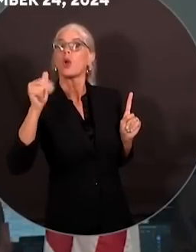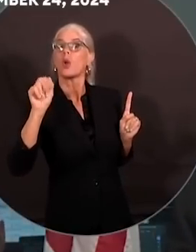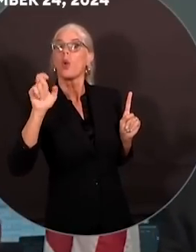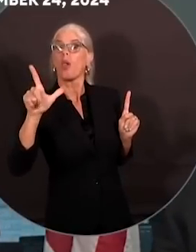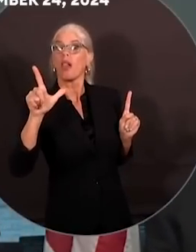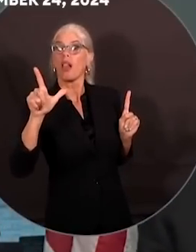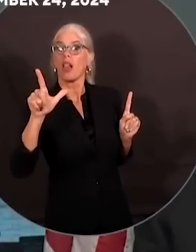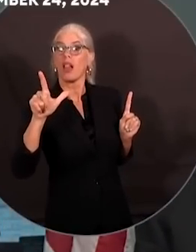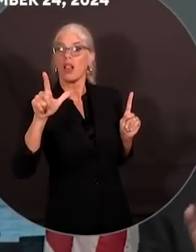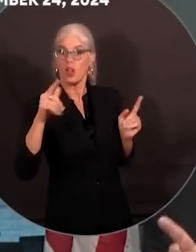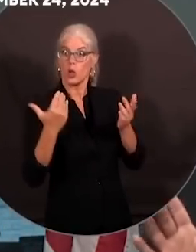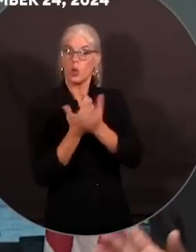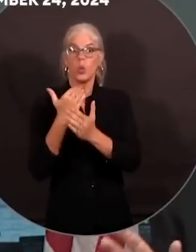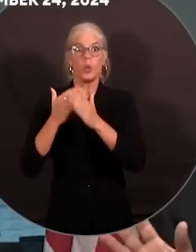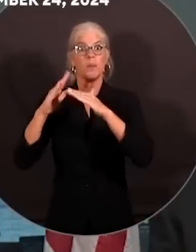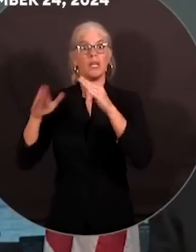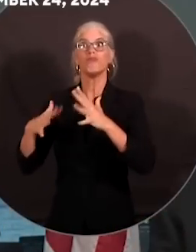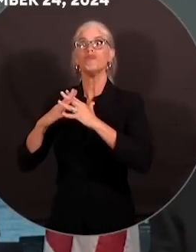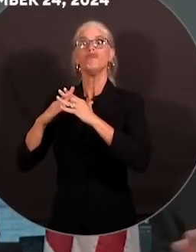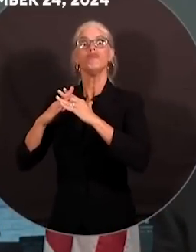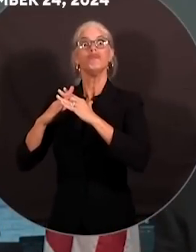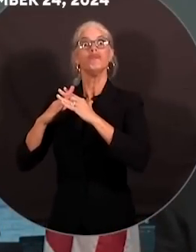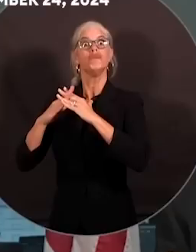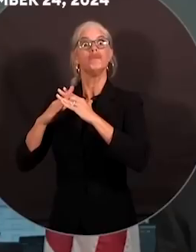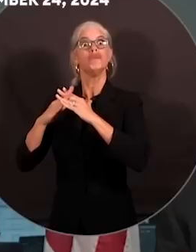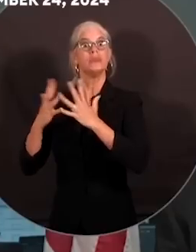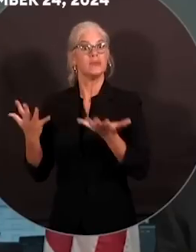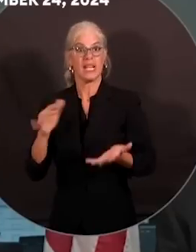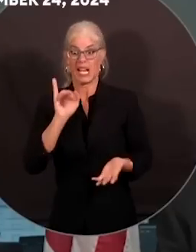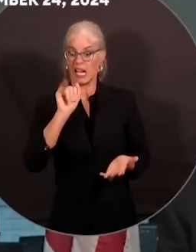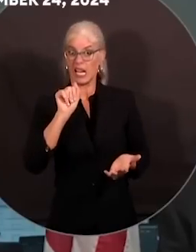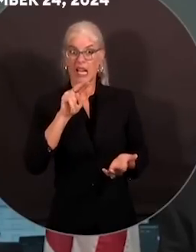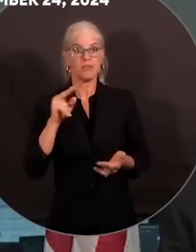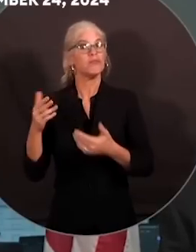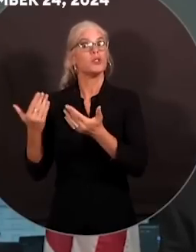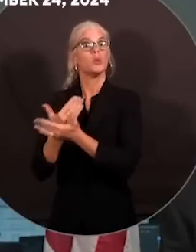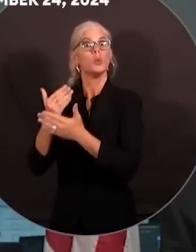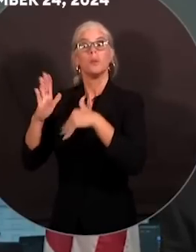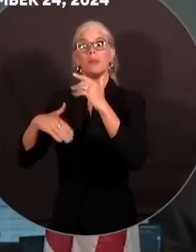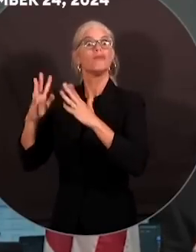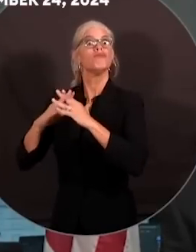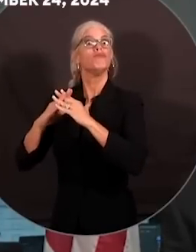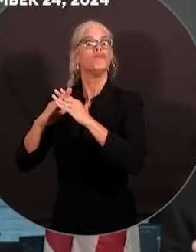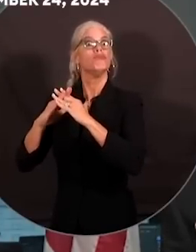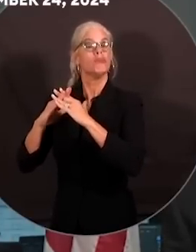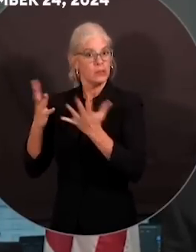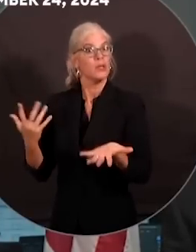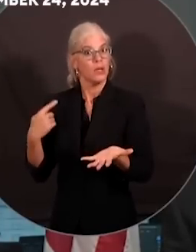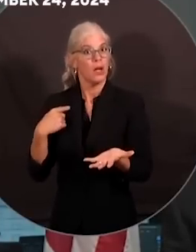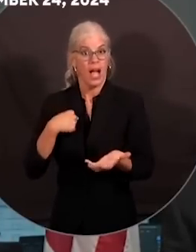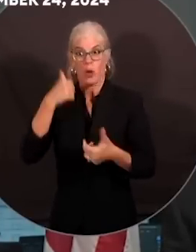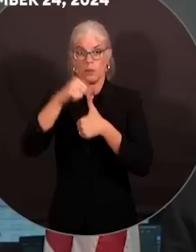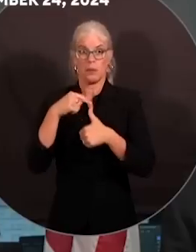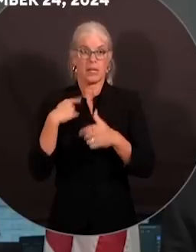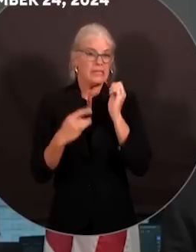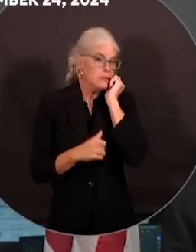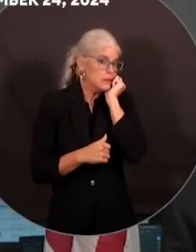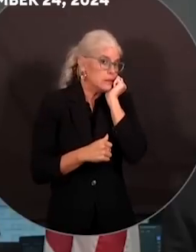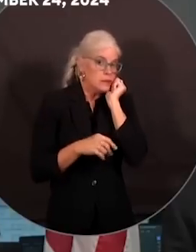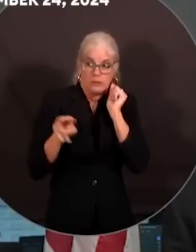new buildings made it through. Even the manufactured homes in Ian. I remember like just holding my breath. I cannot even imagine what some of